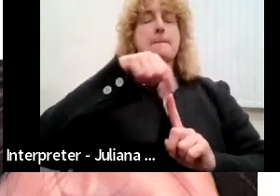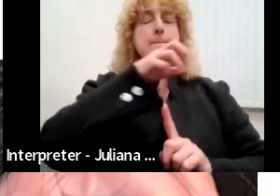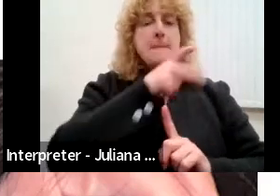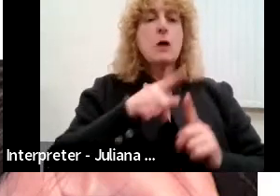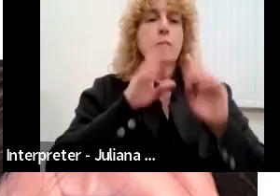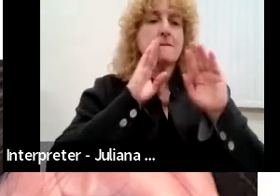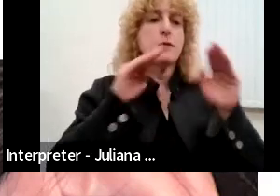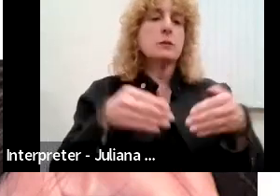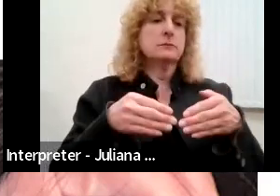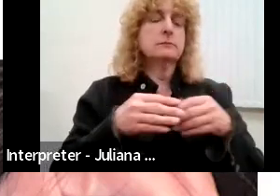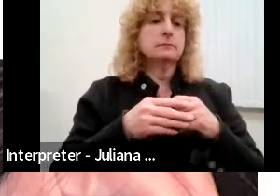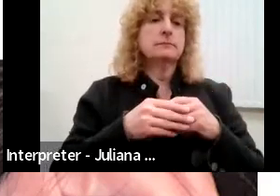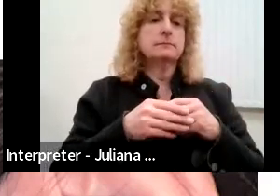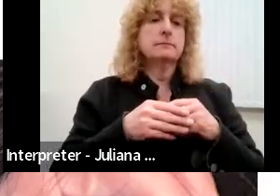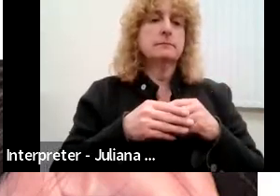So